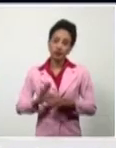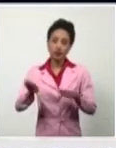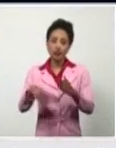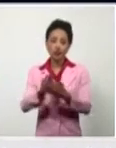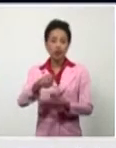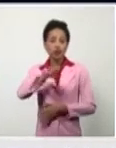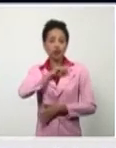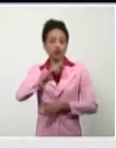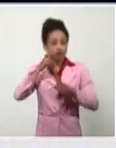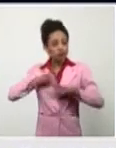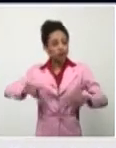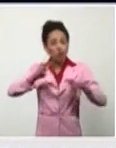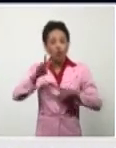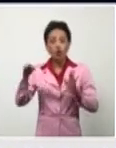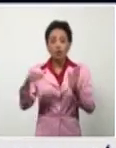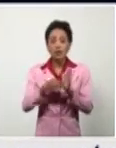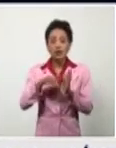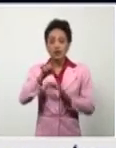Yesterday,